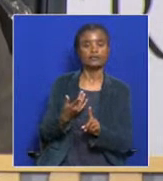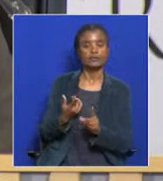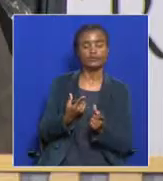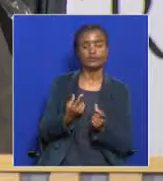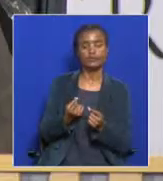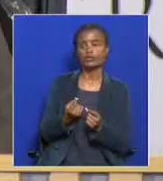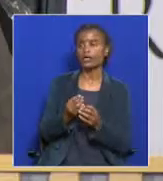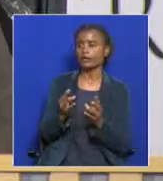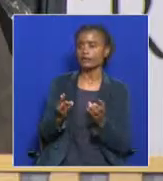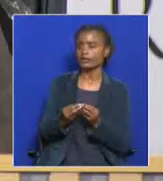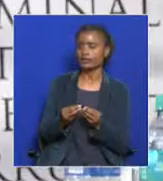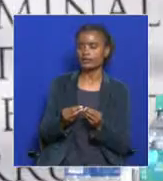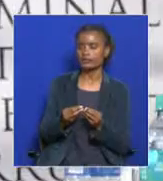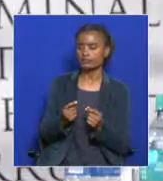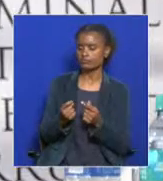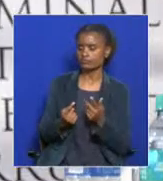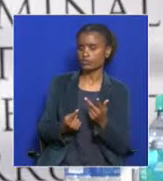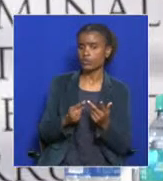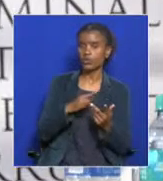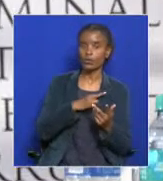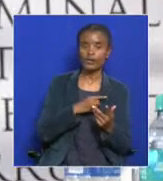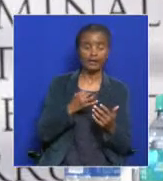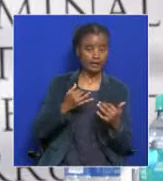you find yourself